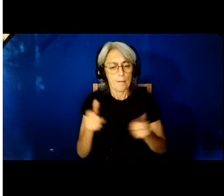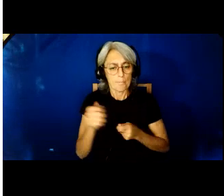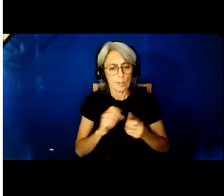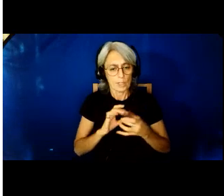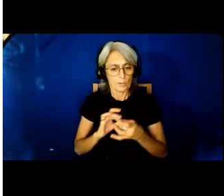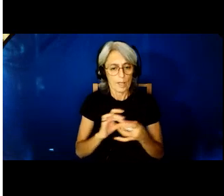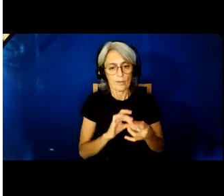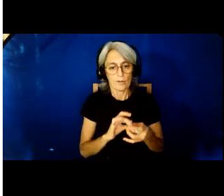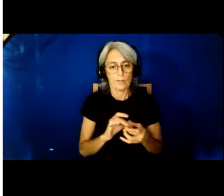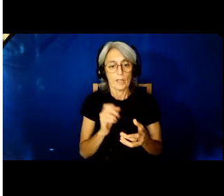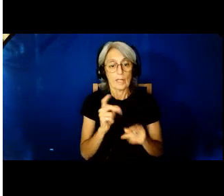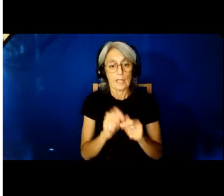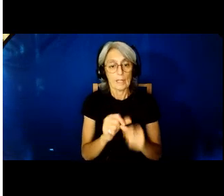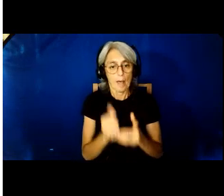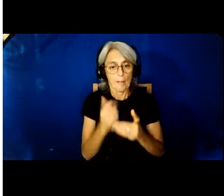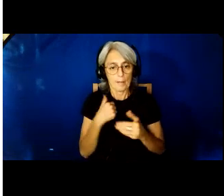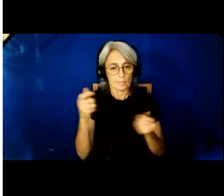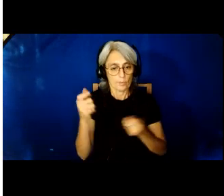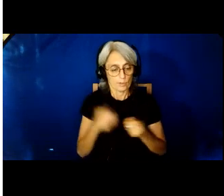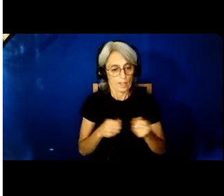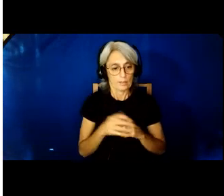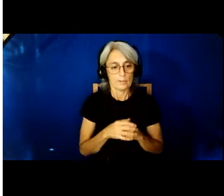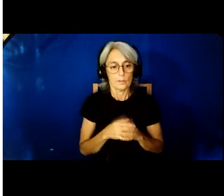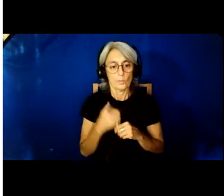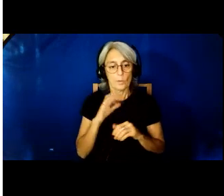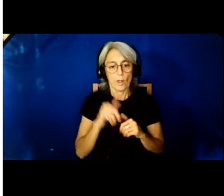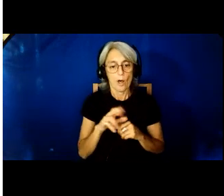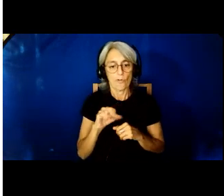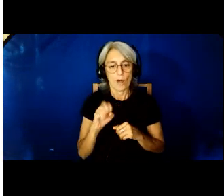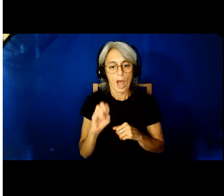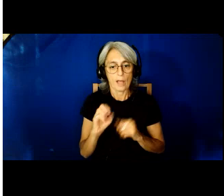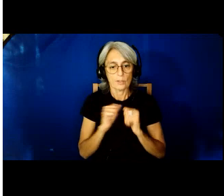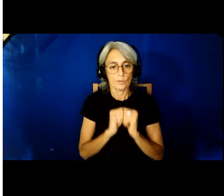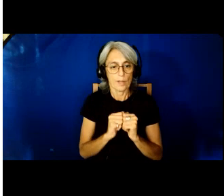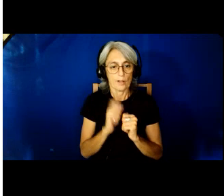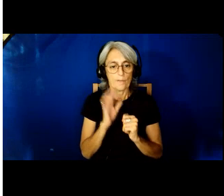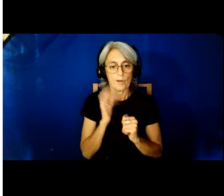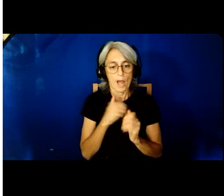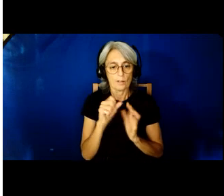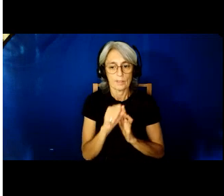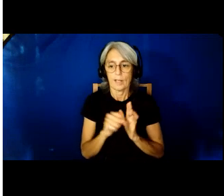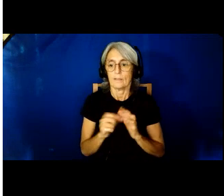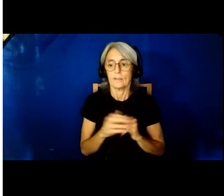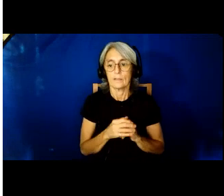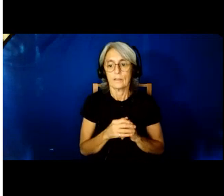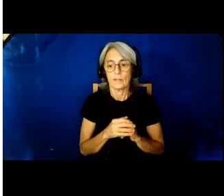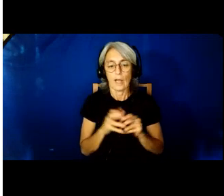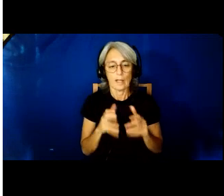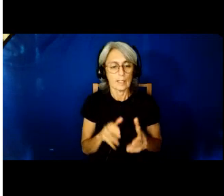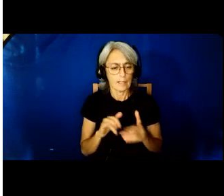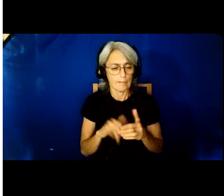pull together, and we'll all rise together for our state and leave none out. Thank you for your hard work.